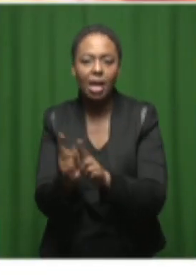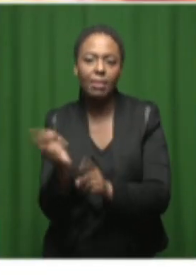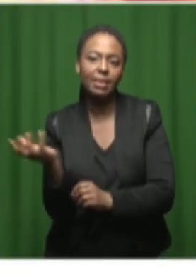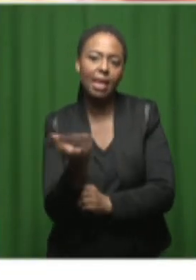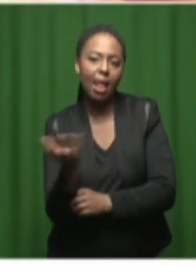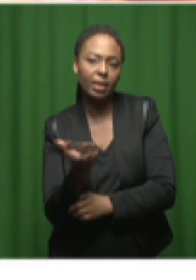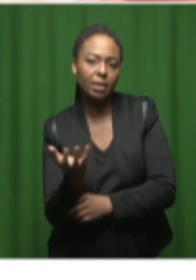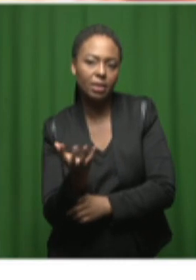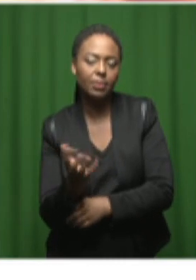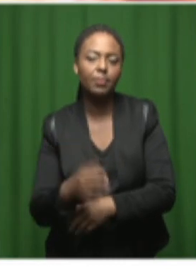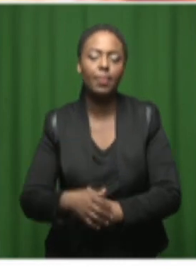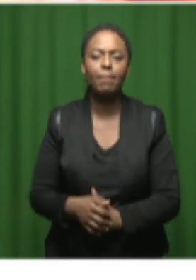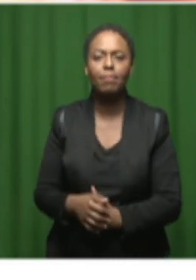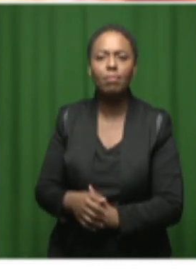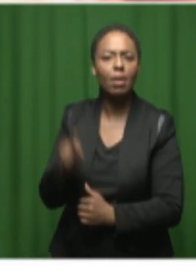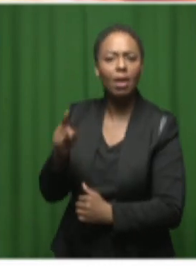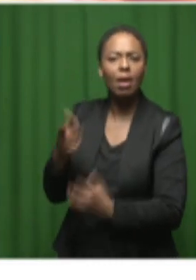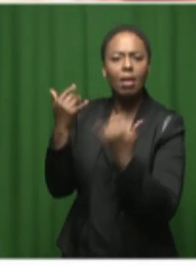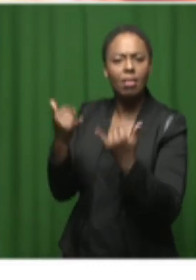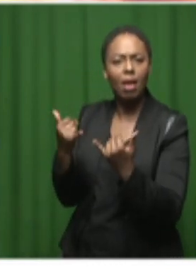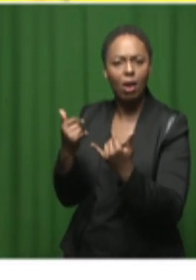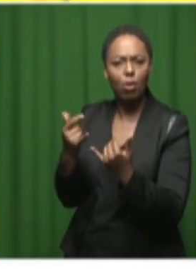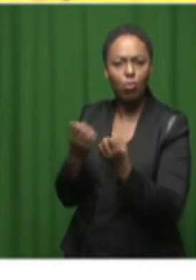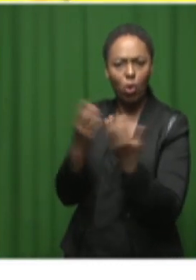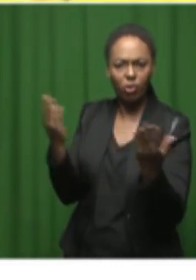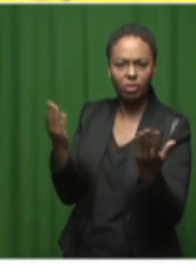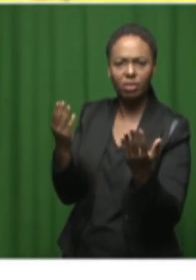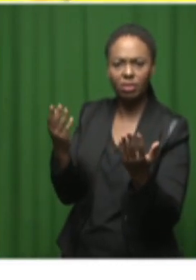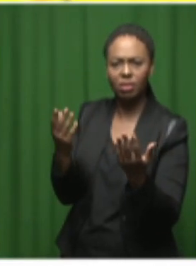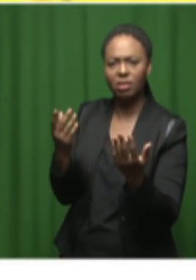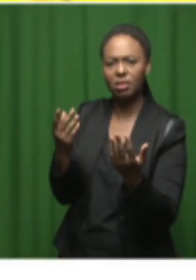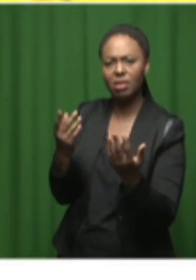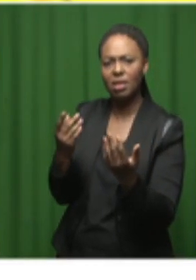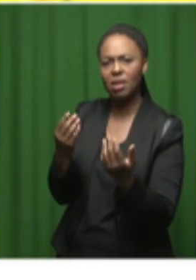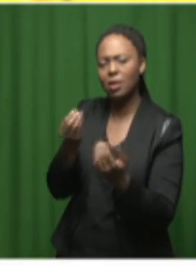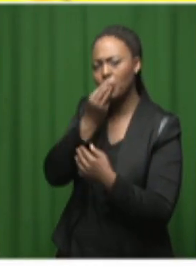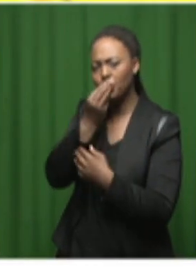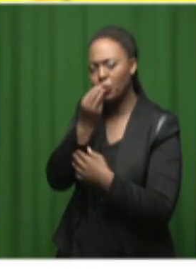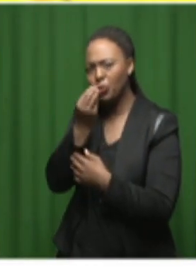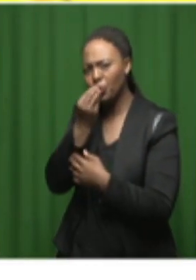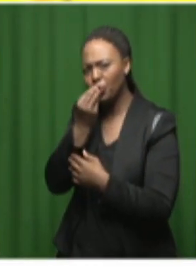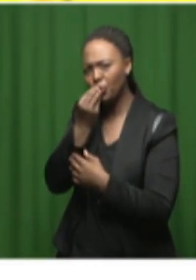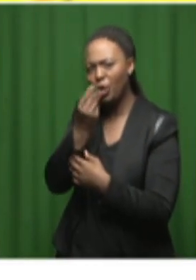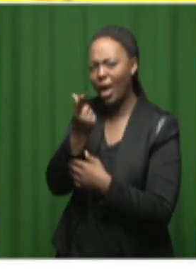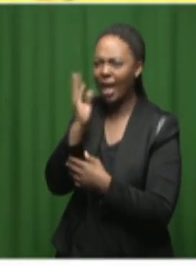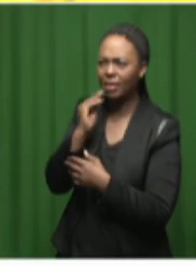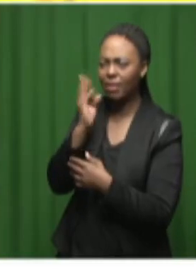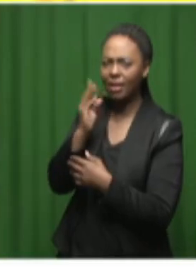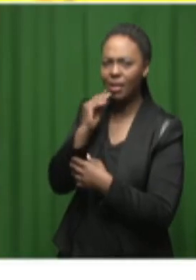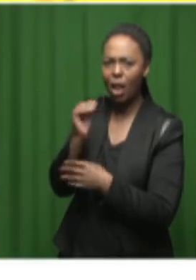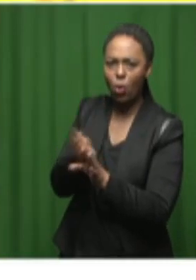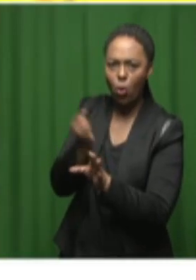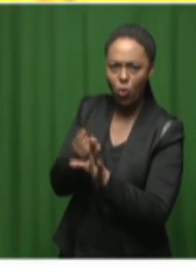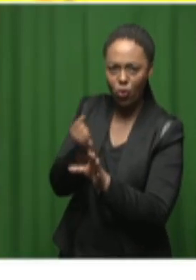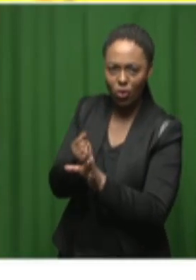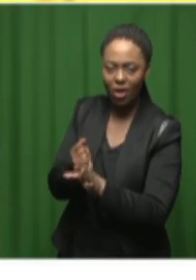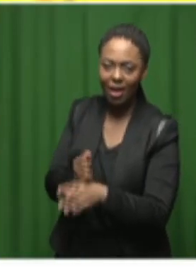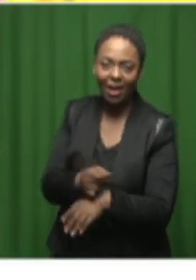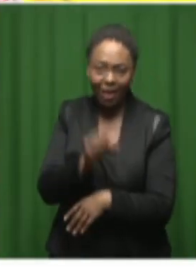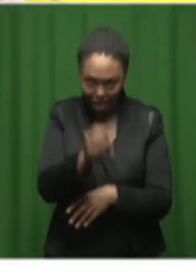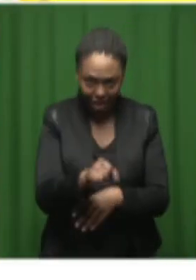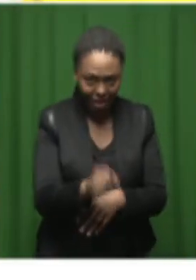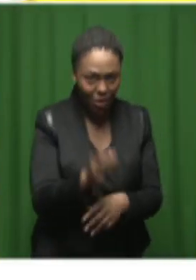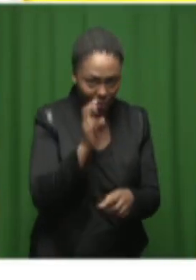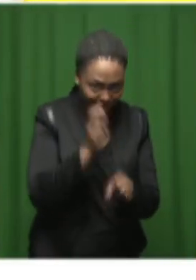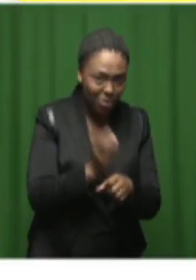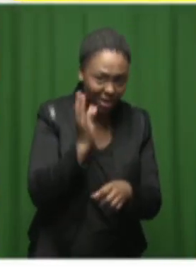constantly experiment with food. Do you share the same sentiment? Yes, Are you definitely. just like me who are an experimental cook? No, yes, you have to